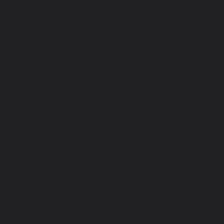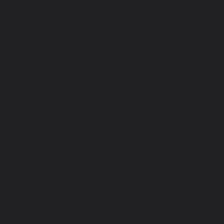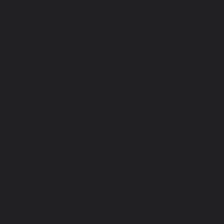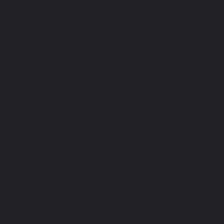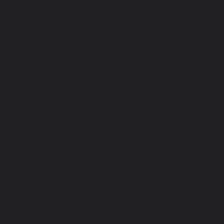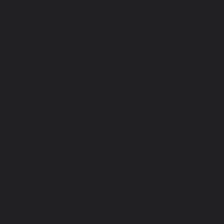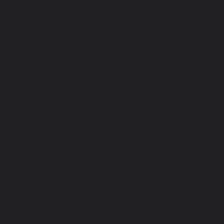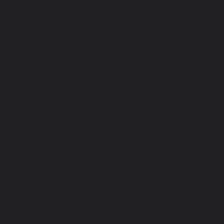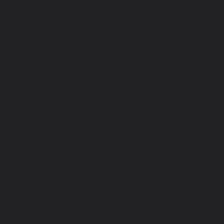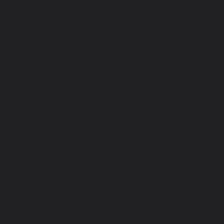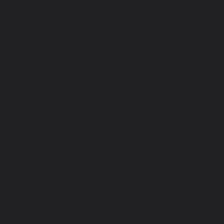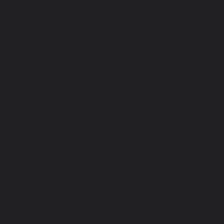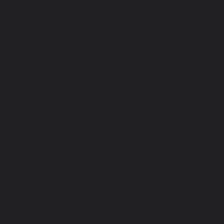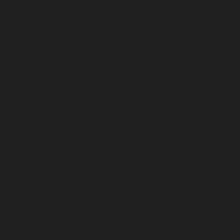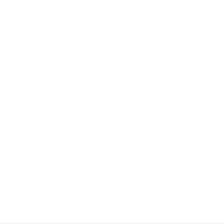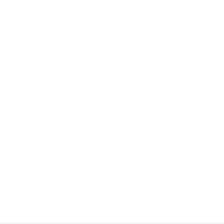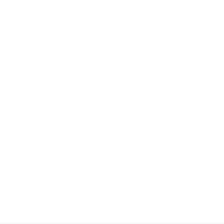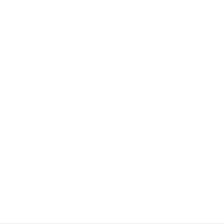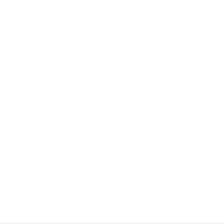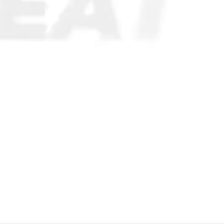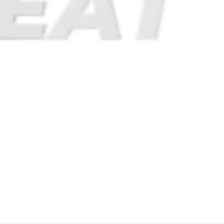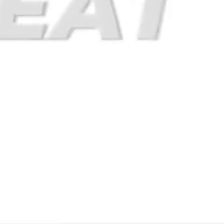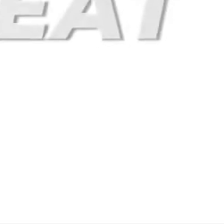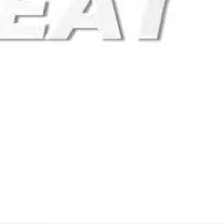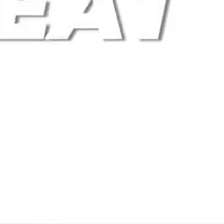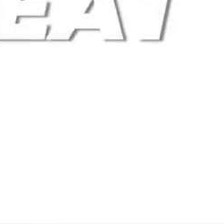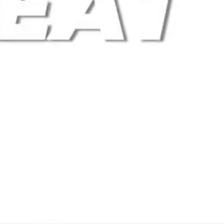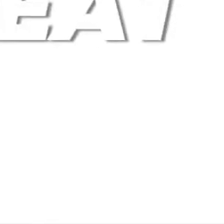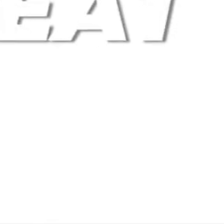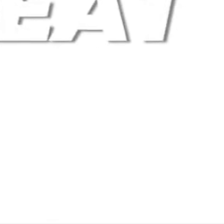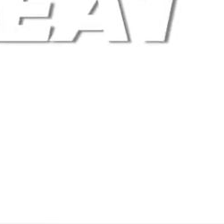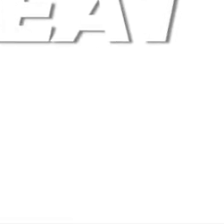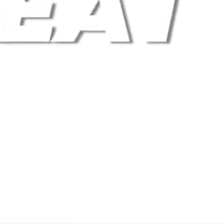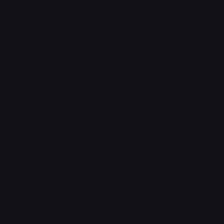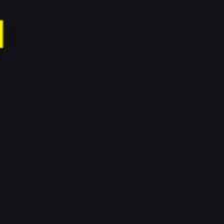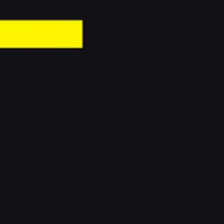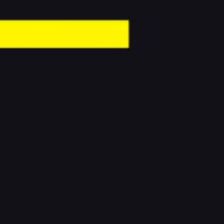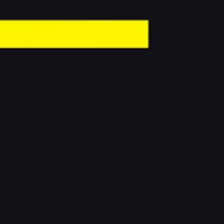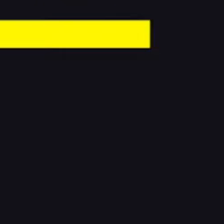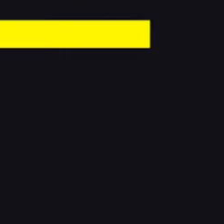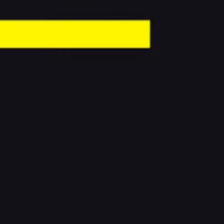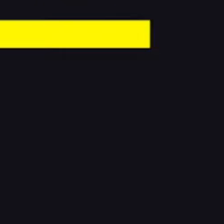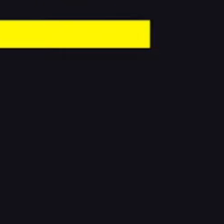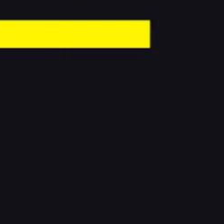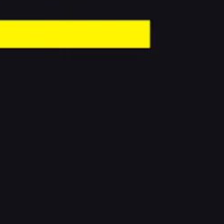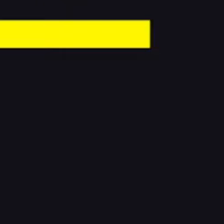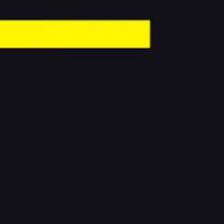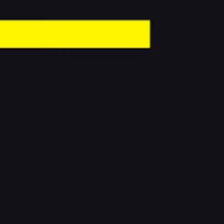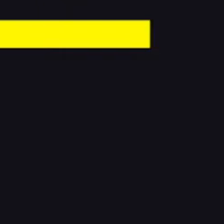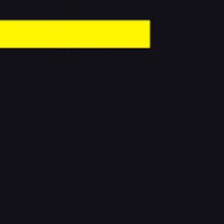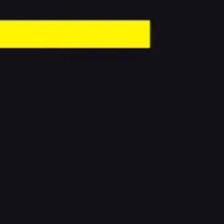you will have to register in advance to book a seat. You can do so by using the USSD code